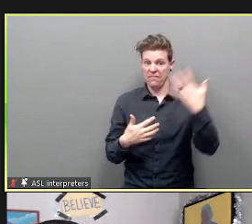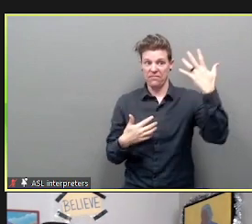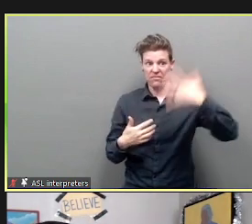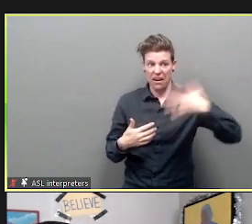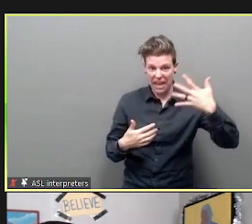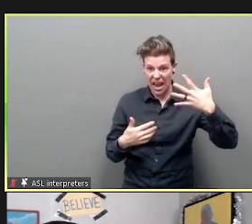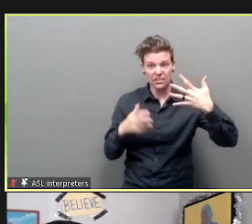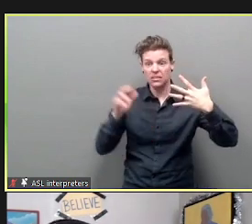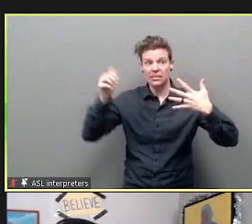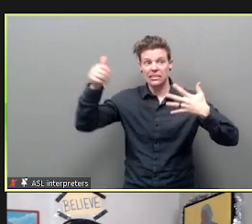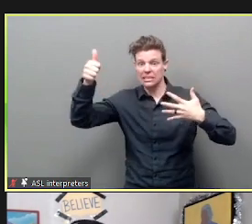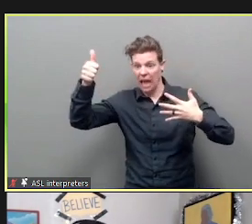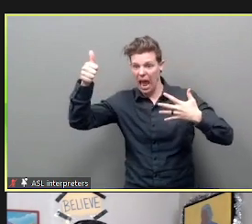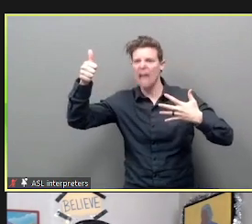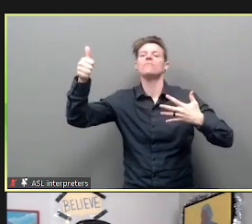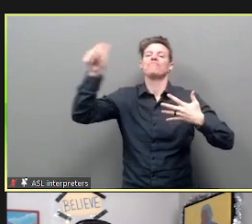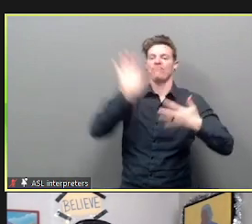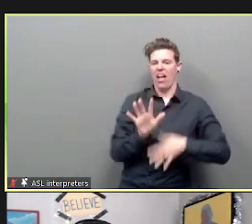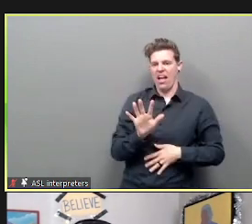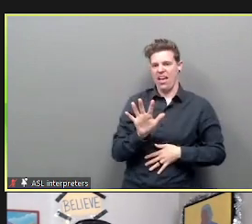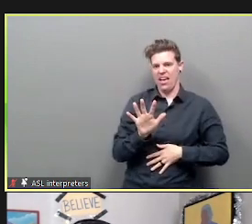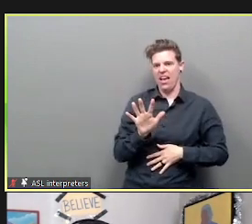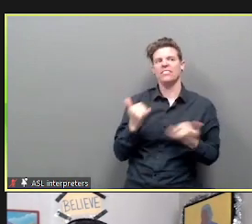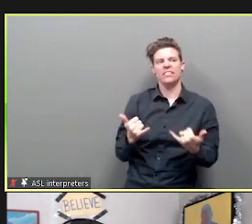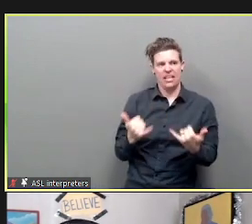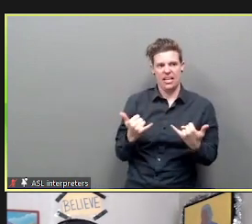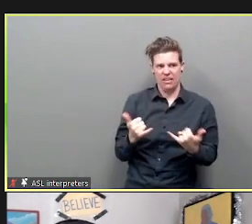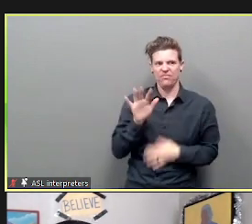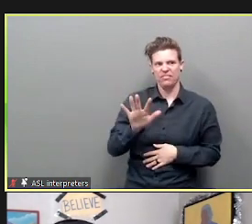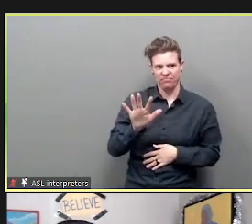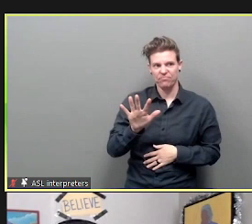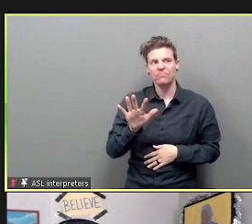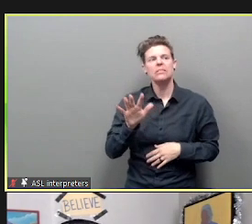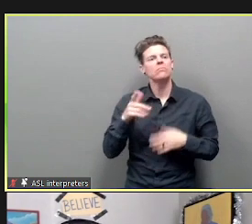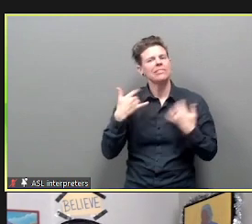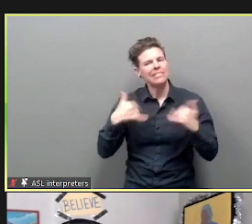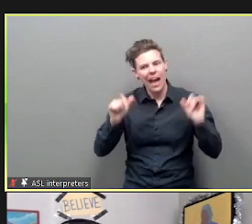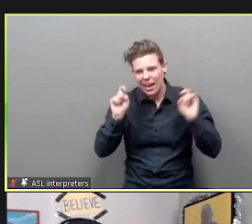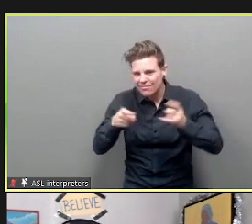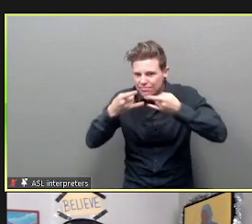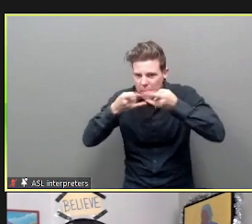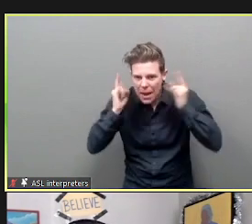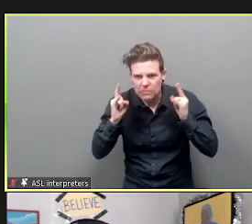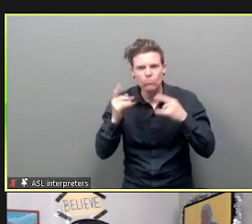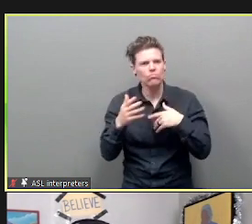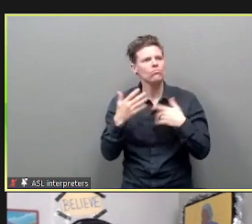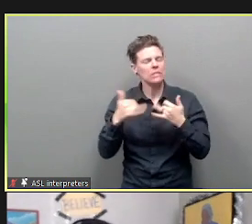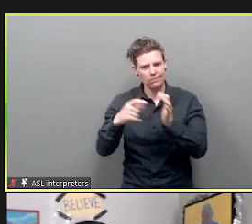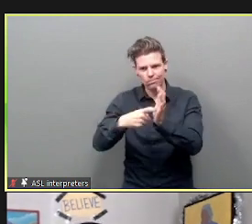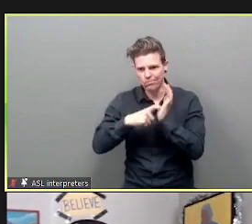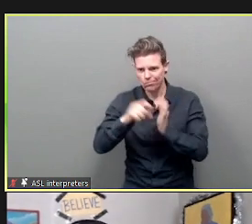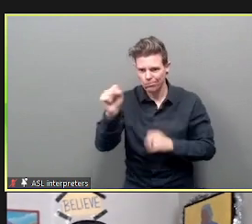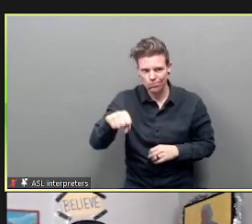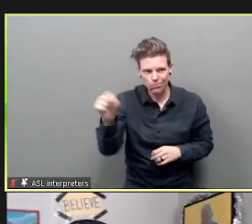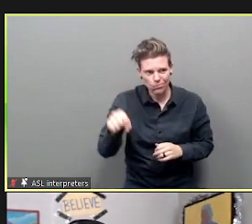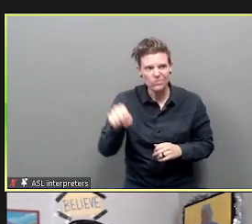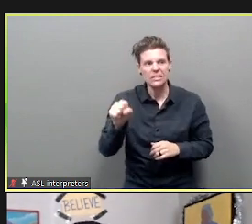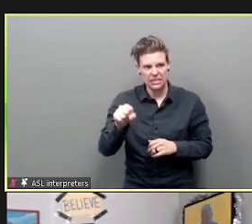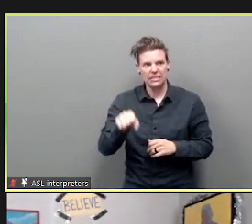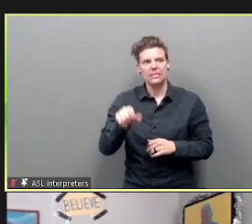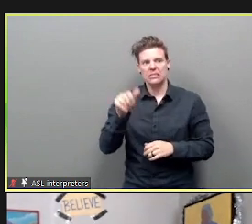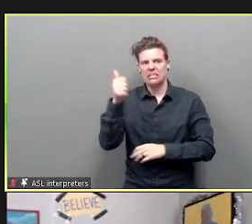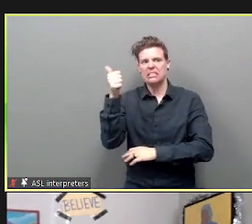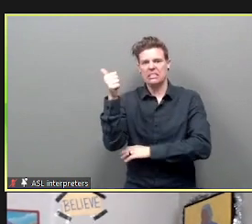the whole time, right? So like the 10-day is still including a mask at all